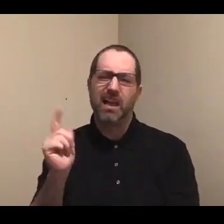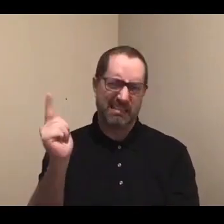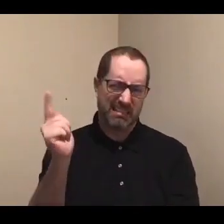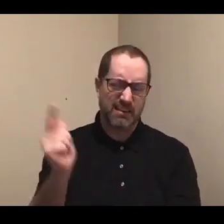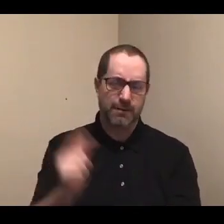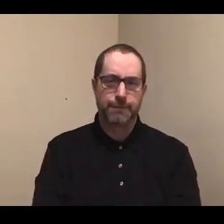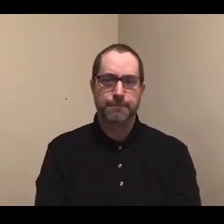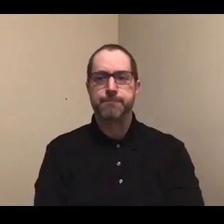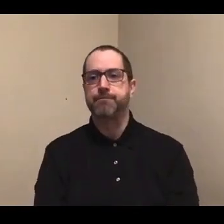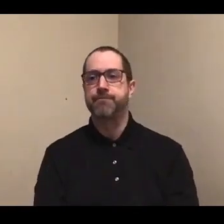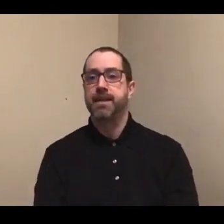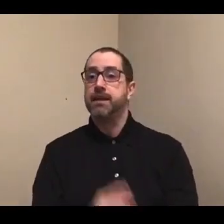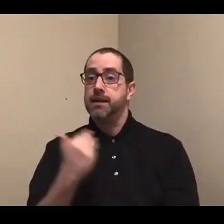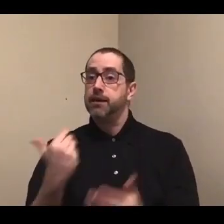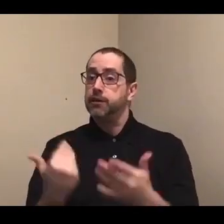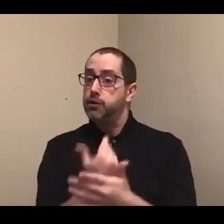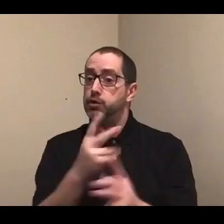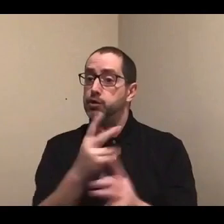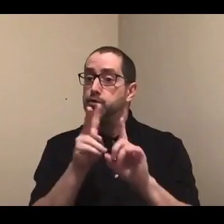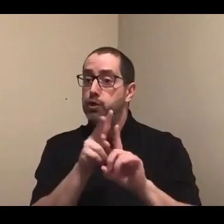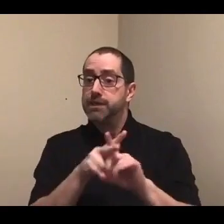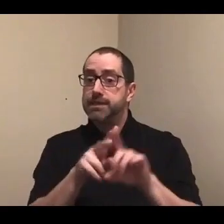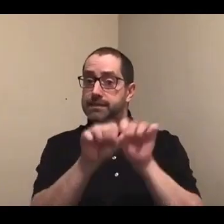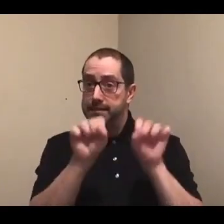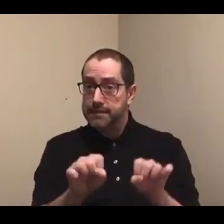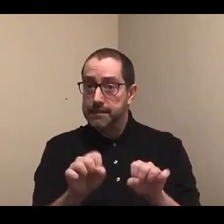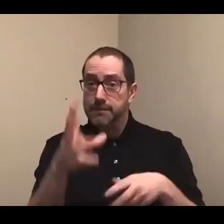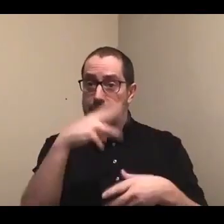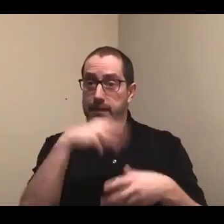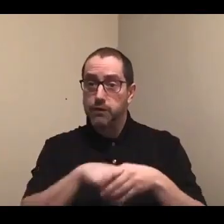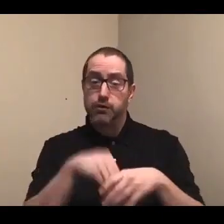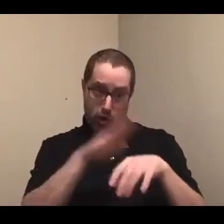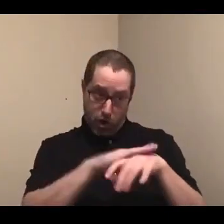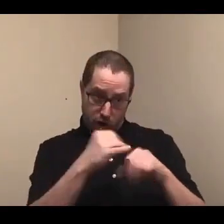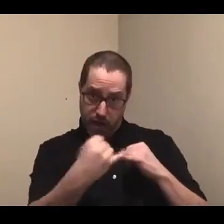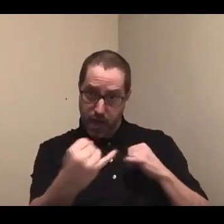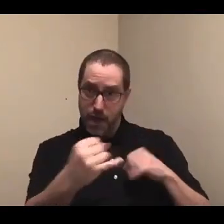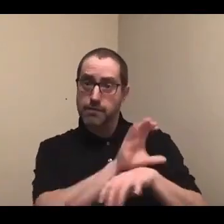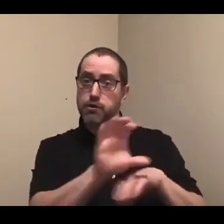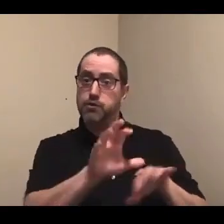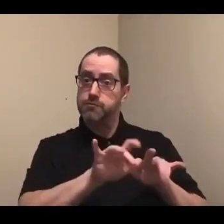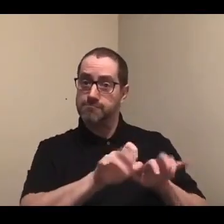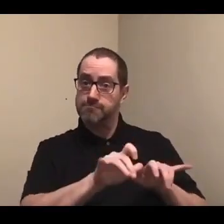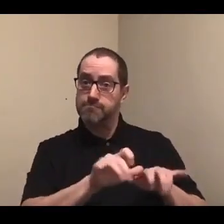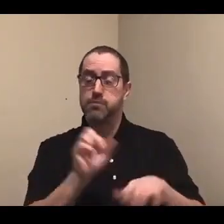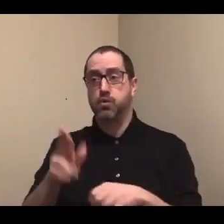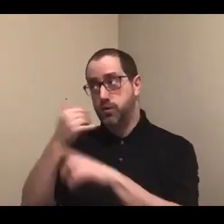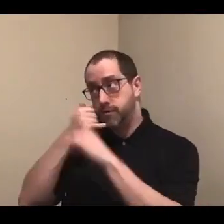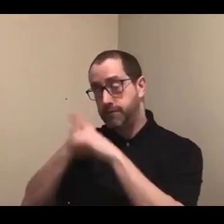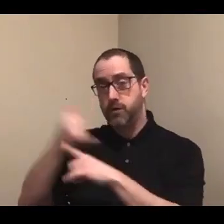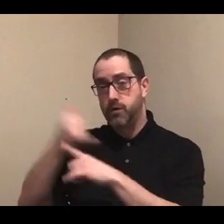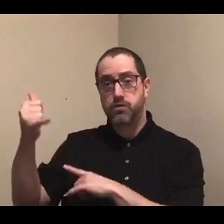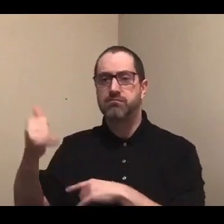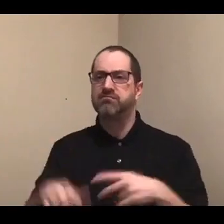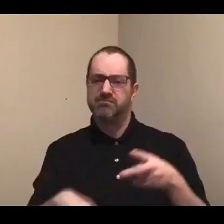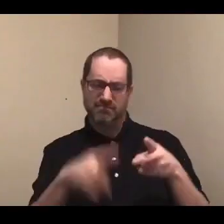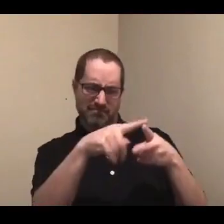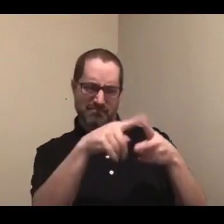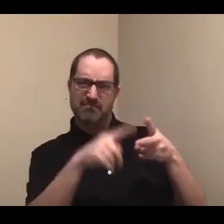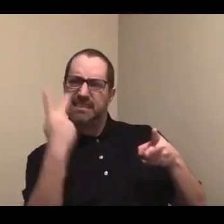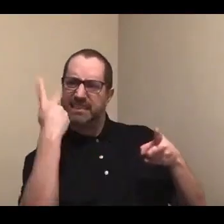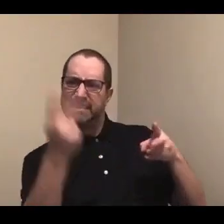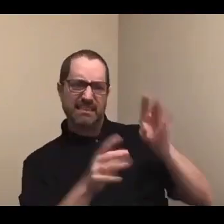Two key pieces of the patient booking system include online and phone booking. Here are just a few points on the online booking